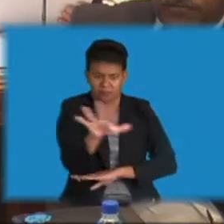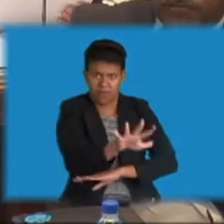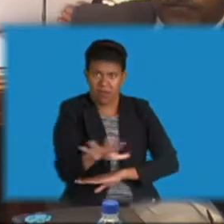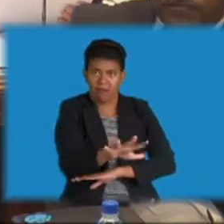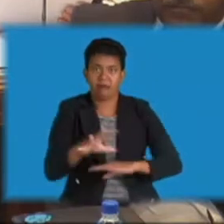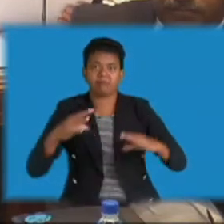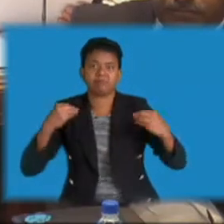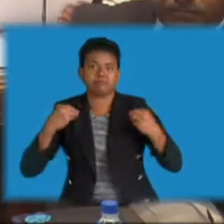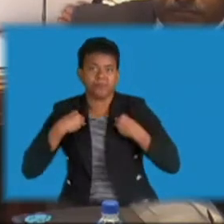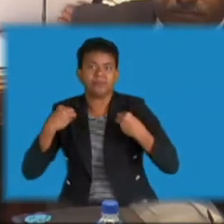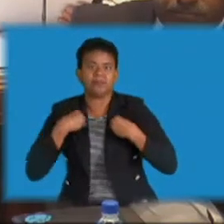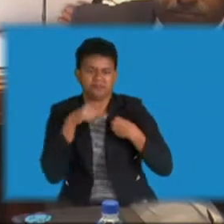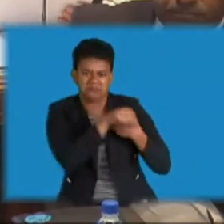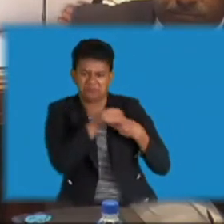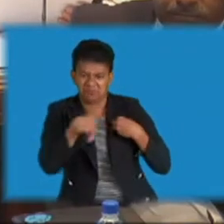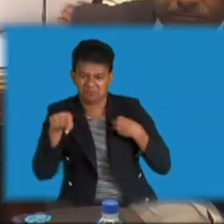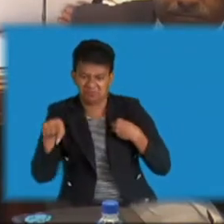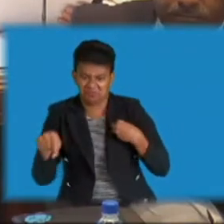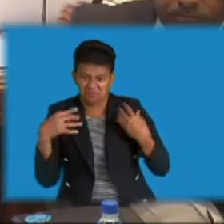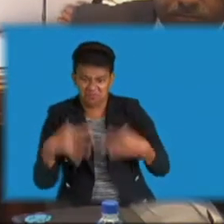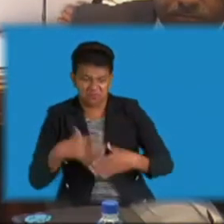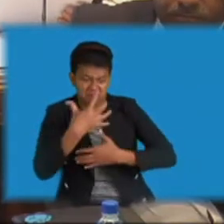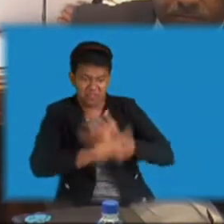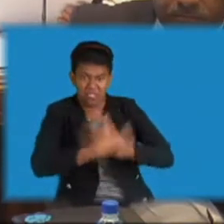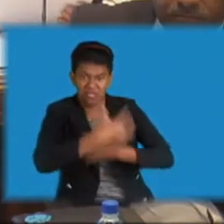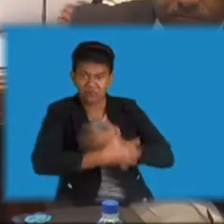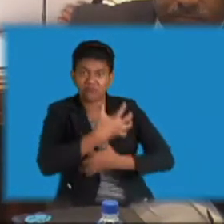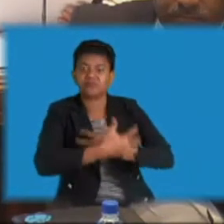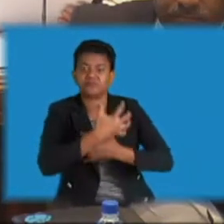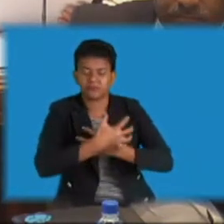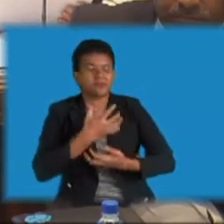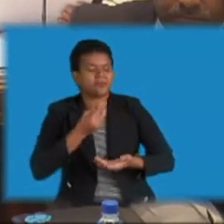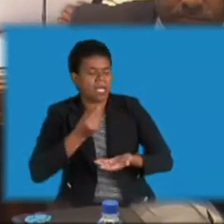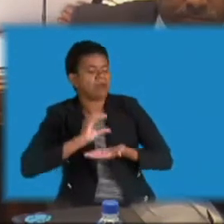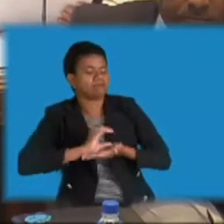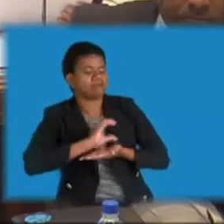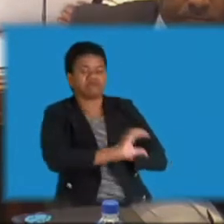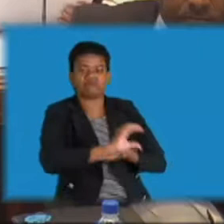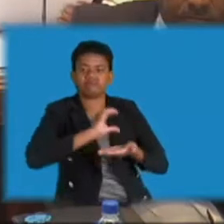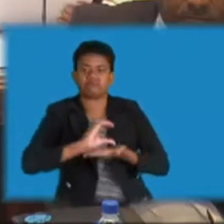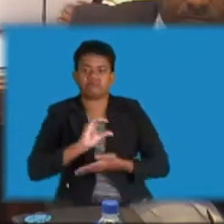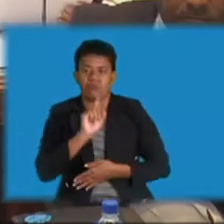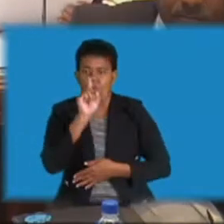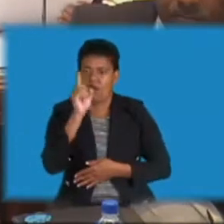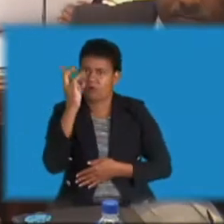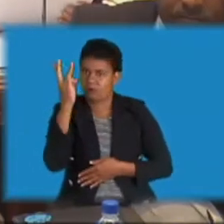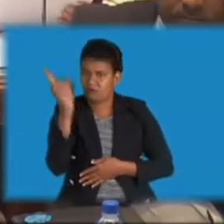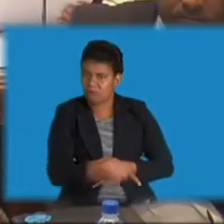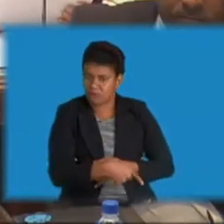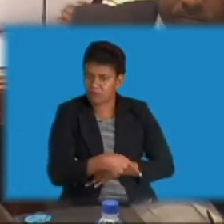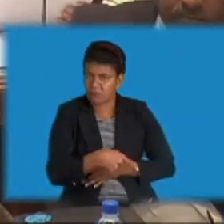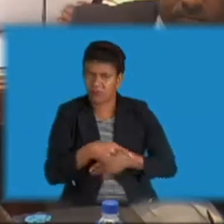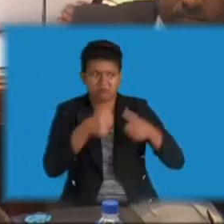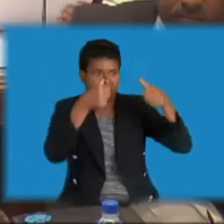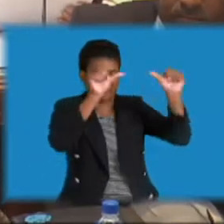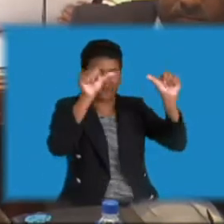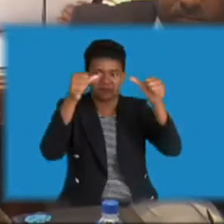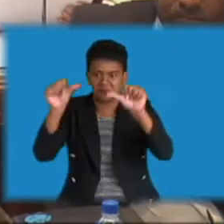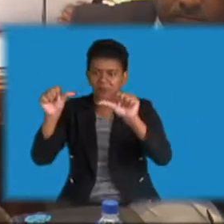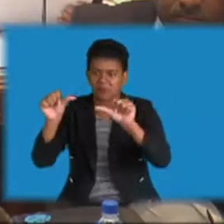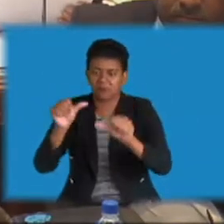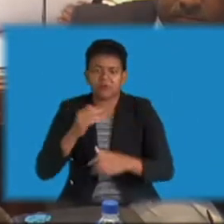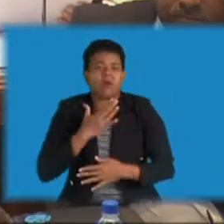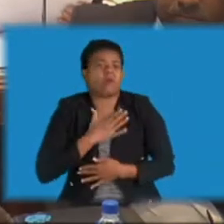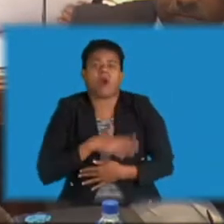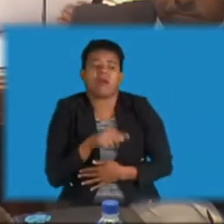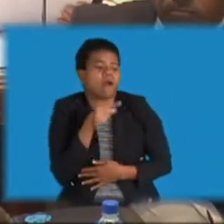fund, where the ministry provides the initial one-third deposit to recommend borrowing through the Fiji Development